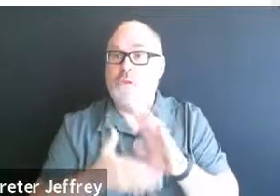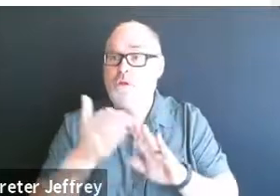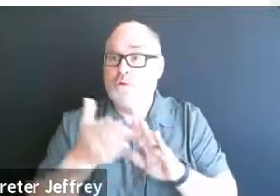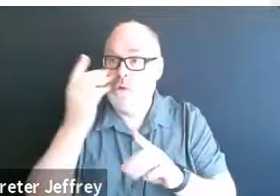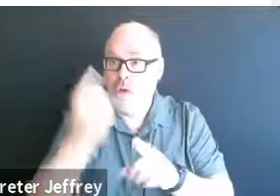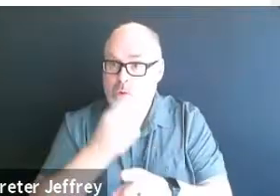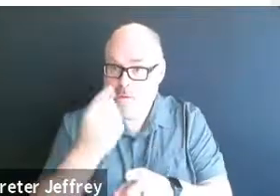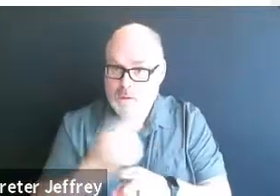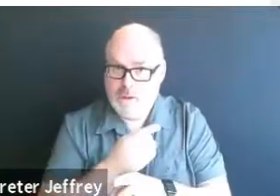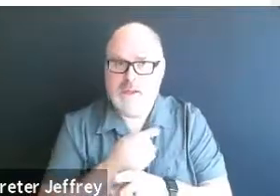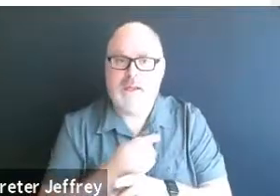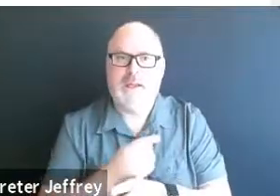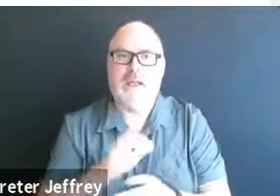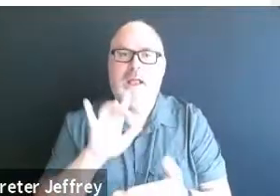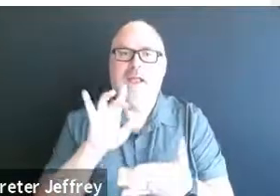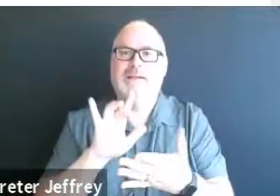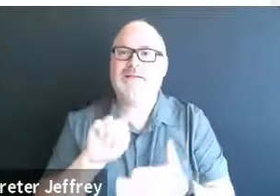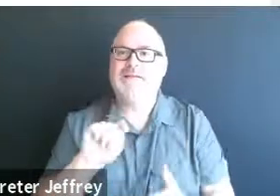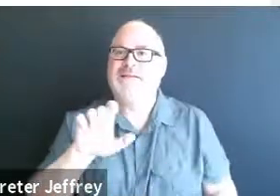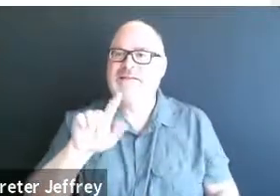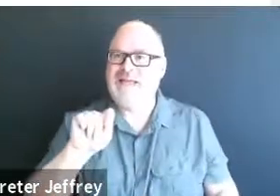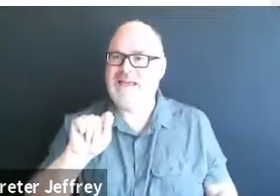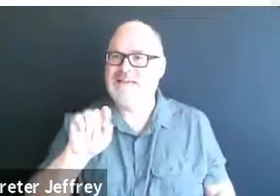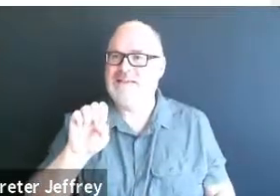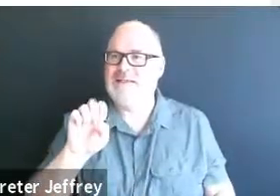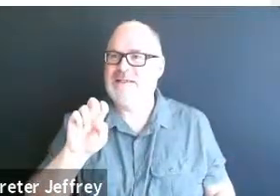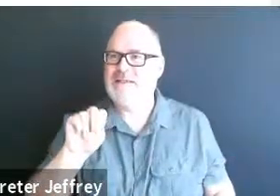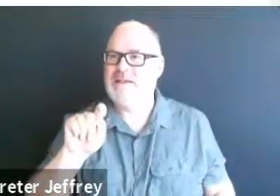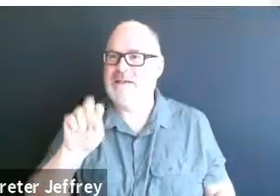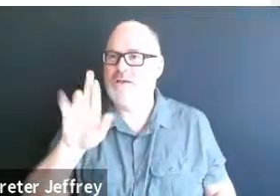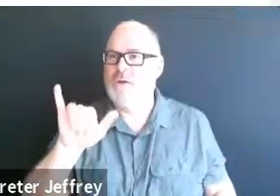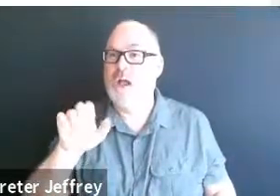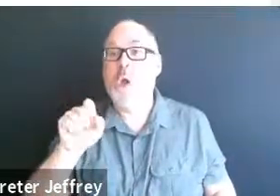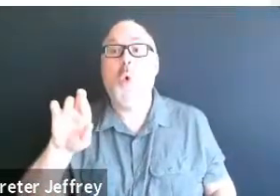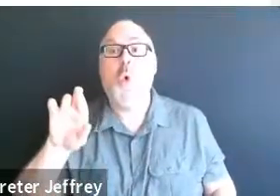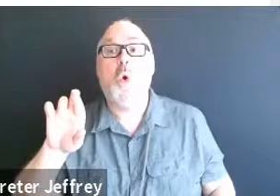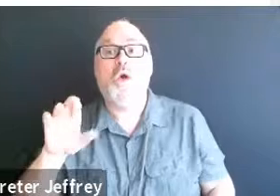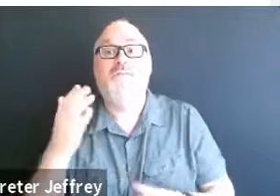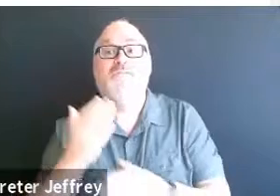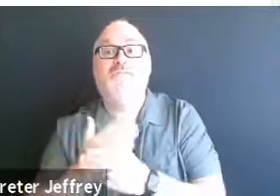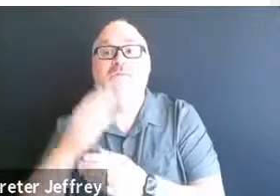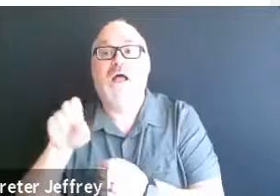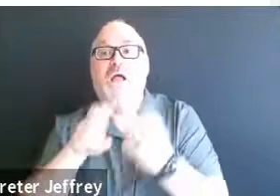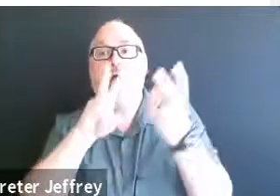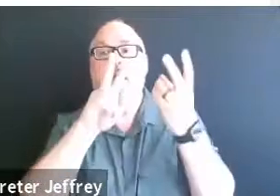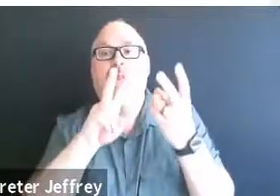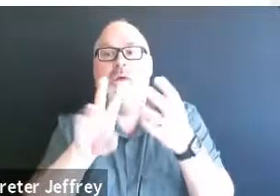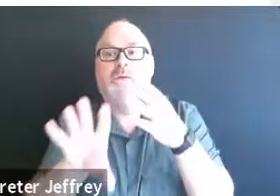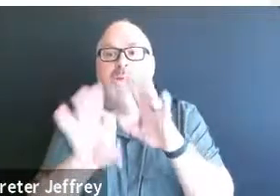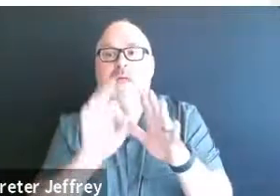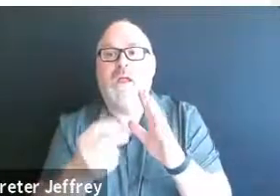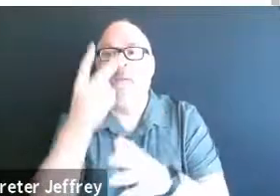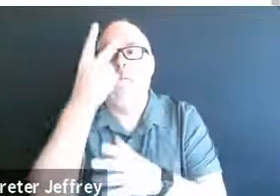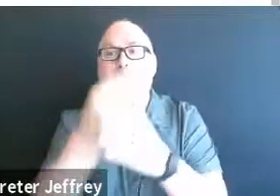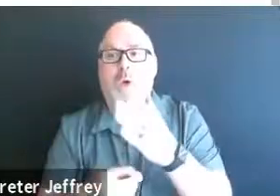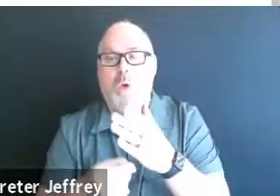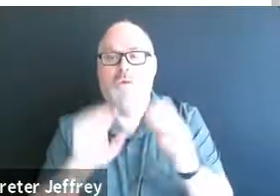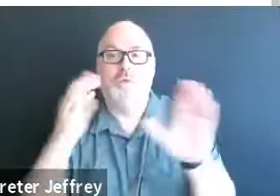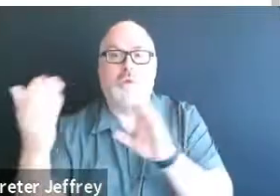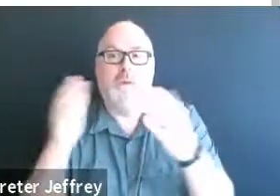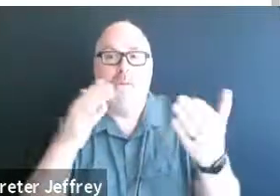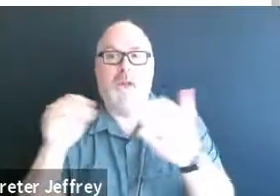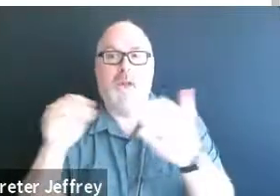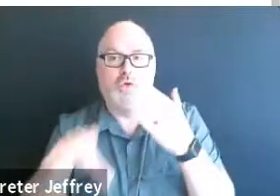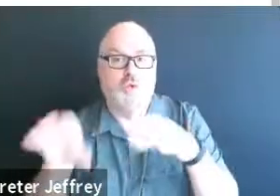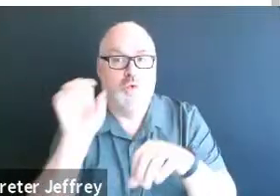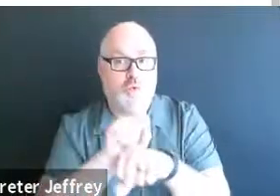for the plagiarism review to work, text entry or file uploads need to be selected for it to